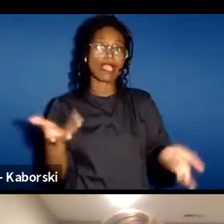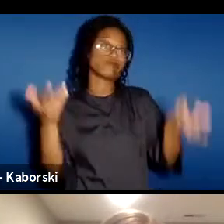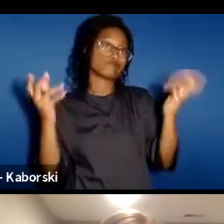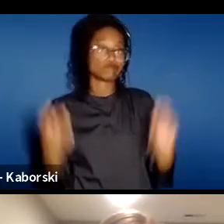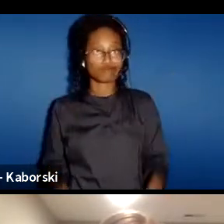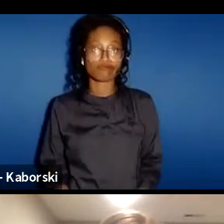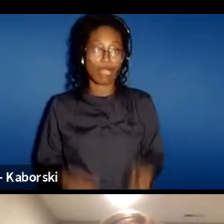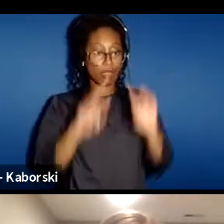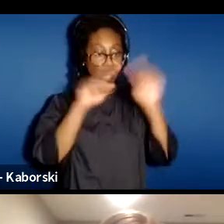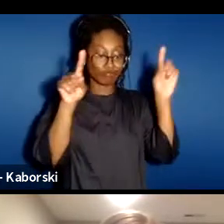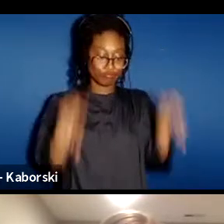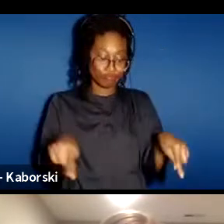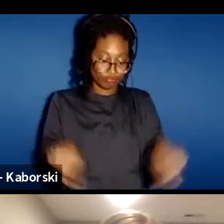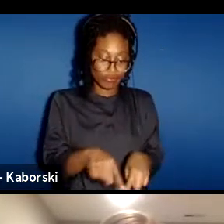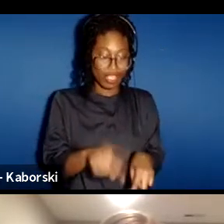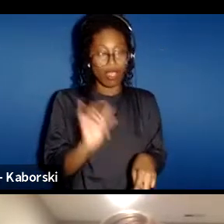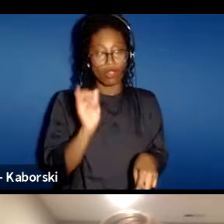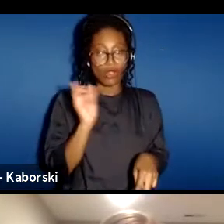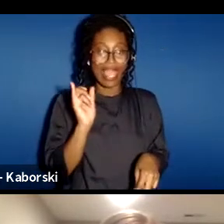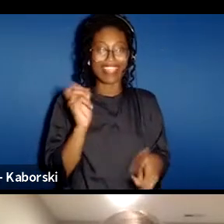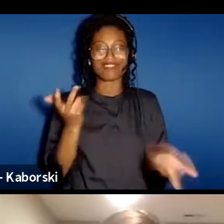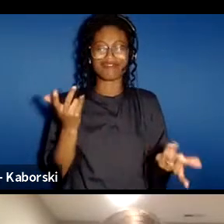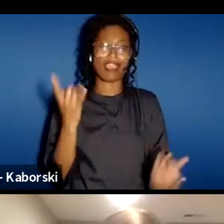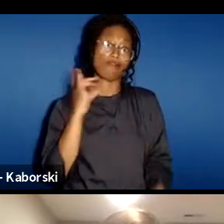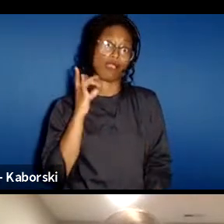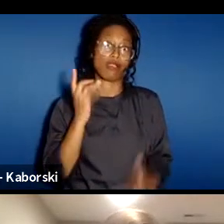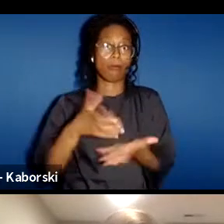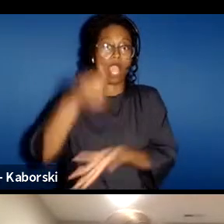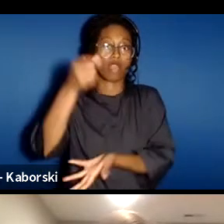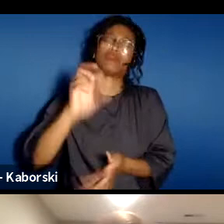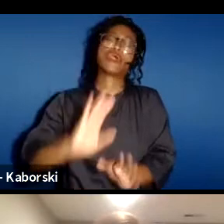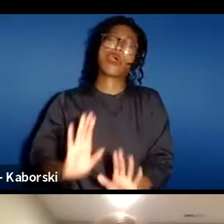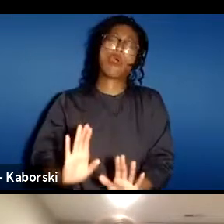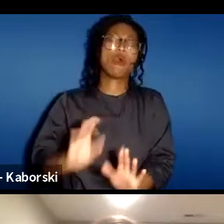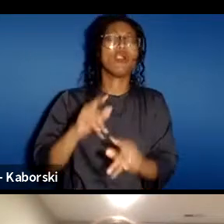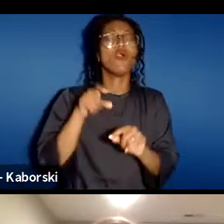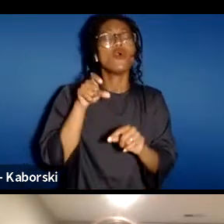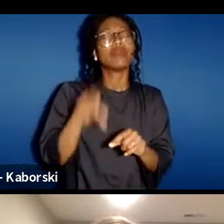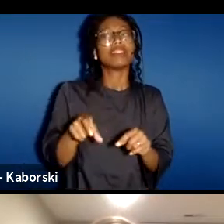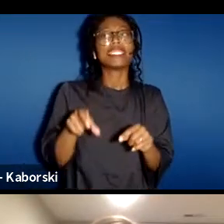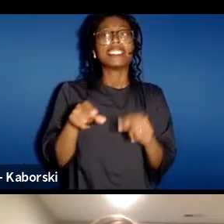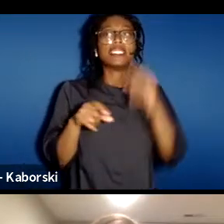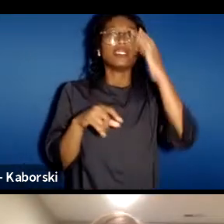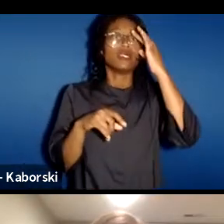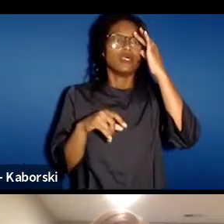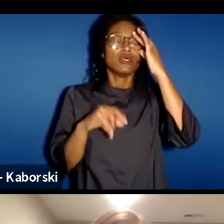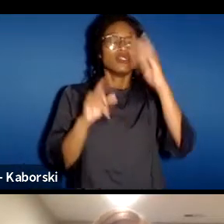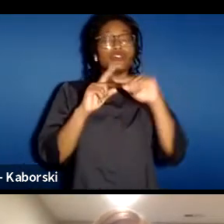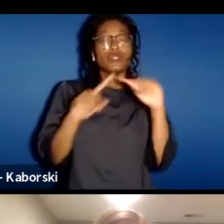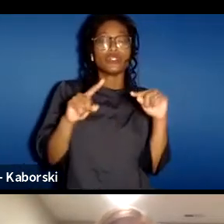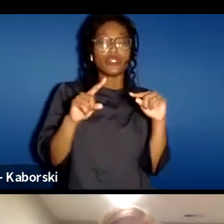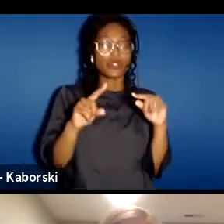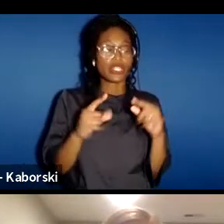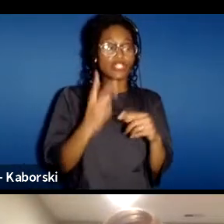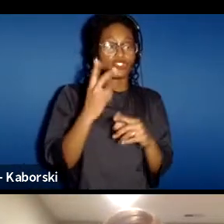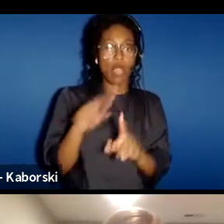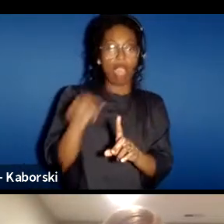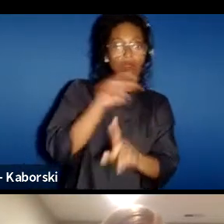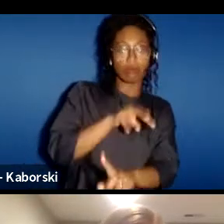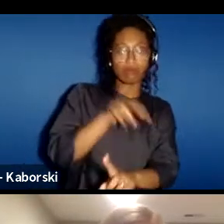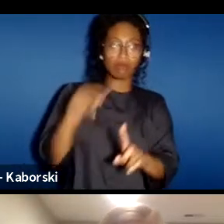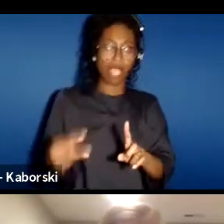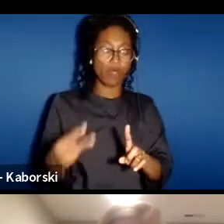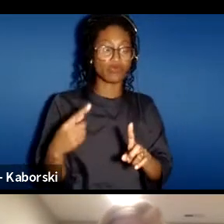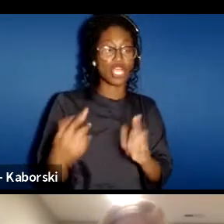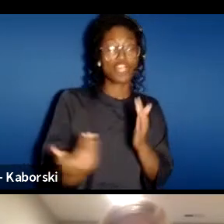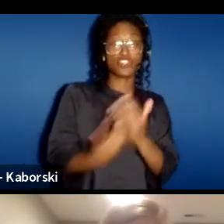that, looks like a vodka bottle. It needs to encompass that tension between those two aspects, the new riff and yet also the